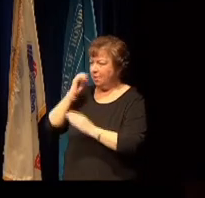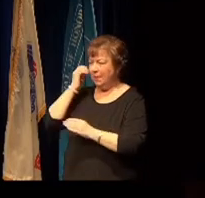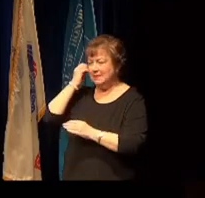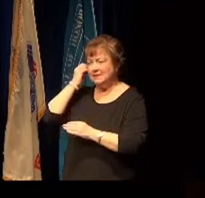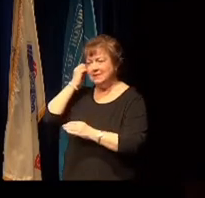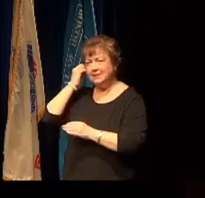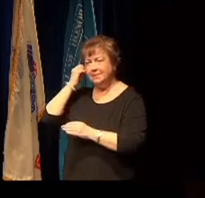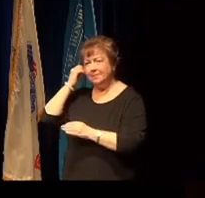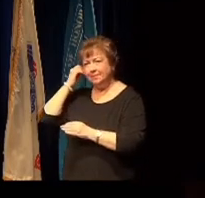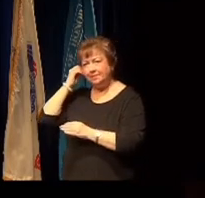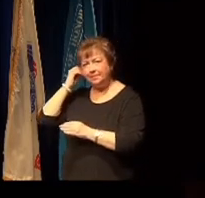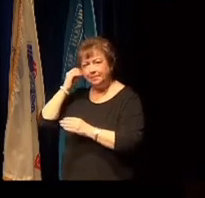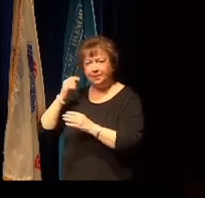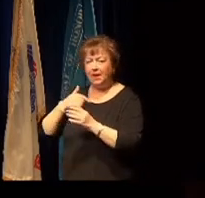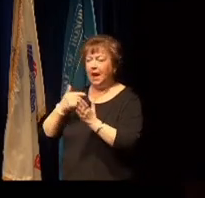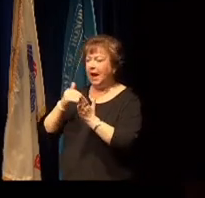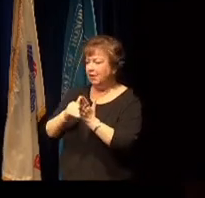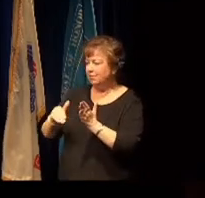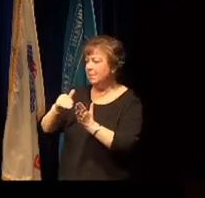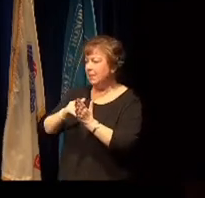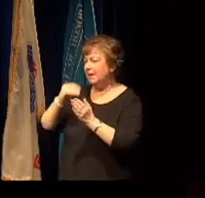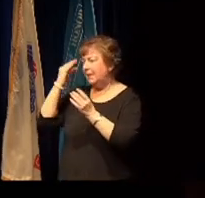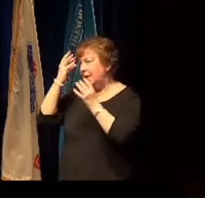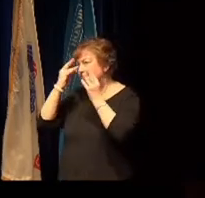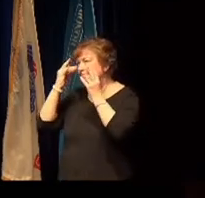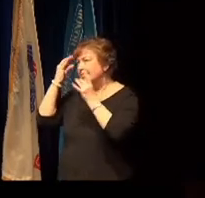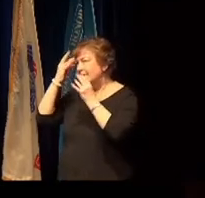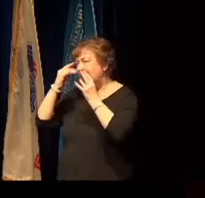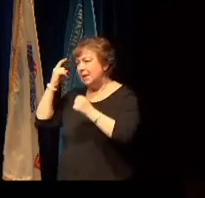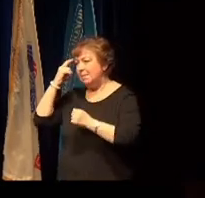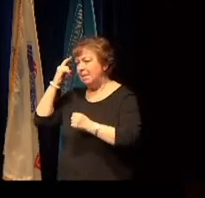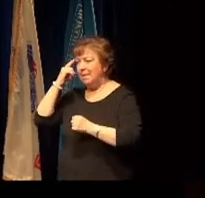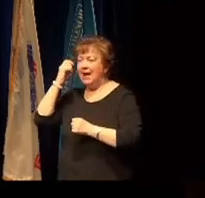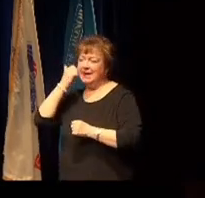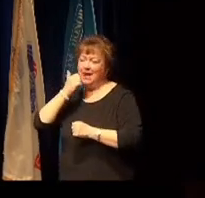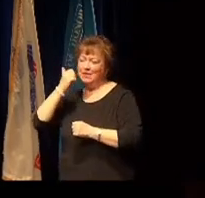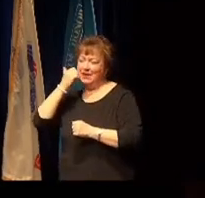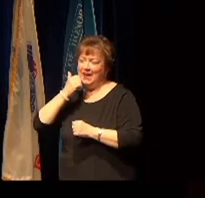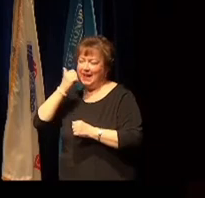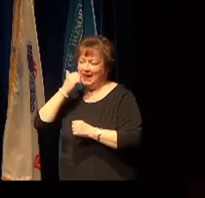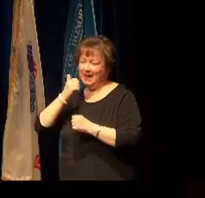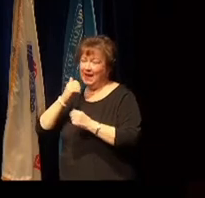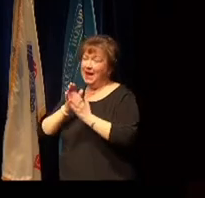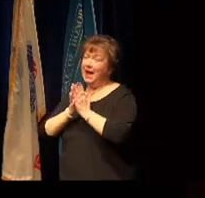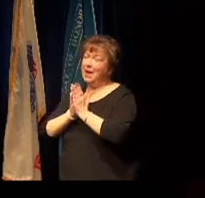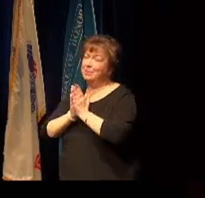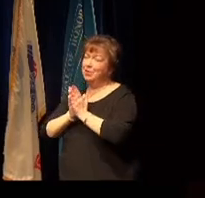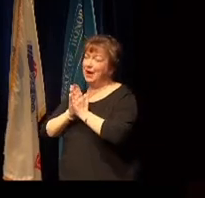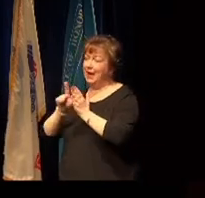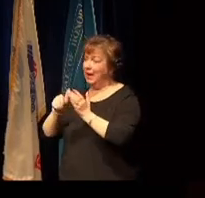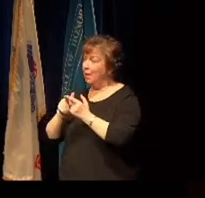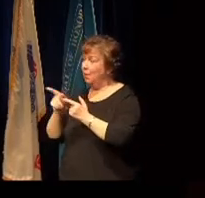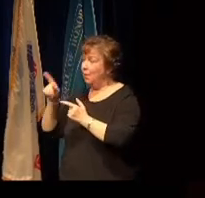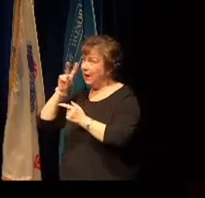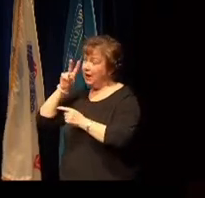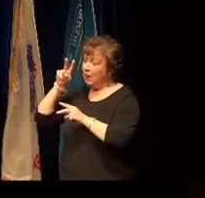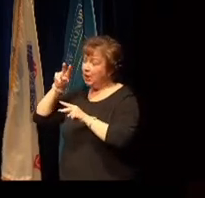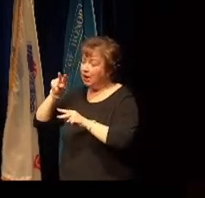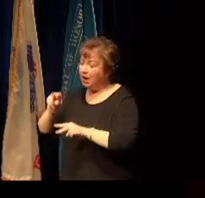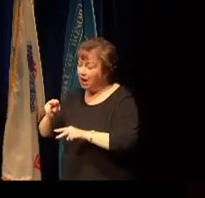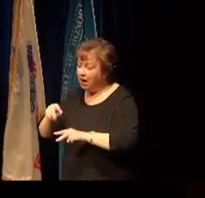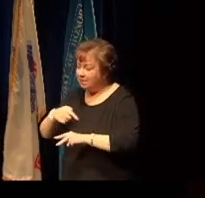mind every single day. I pray that when he looks down on me, that he sees me living my